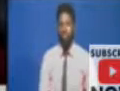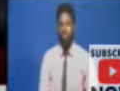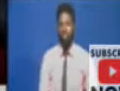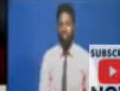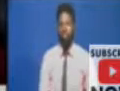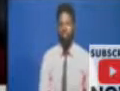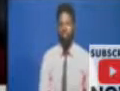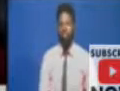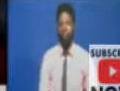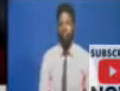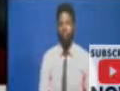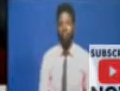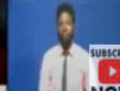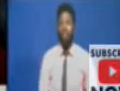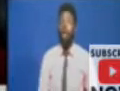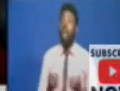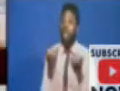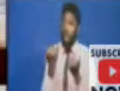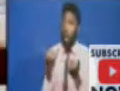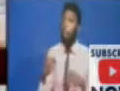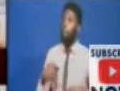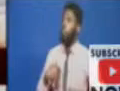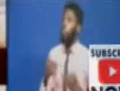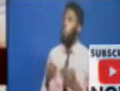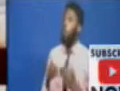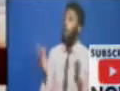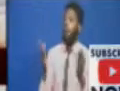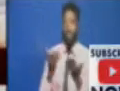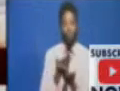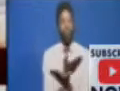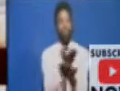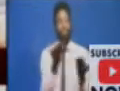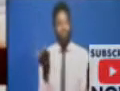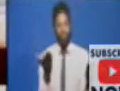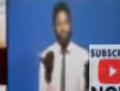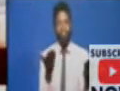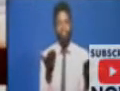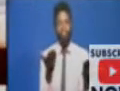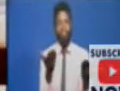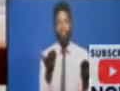Good. I'll open the floor by inviting you.